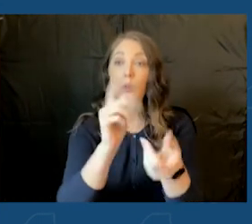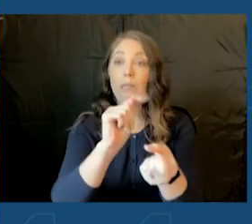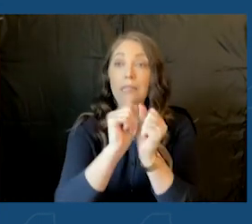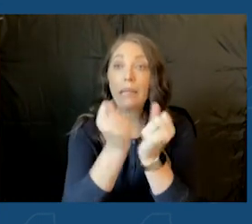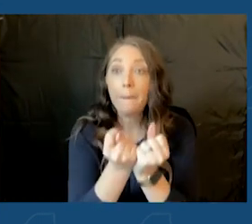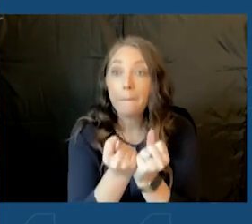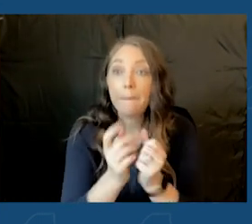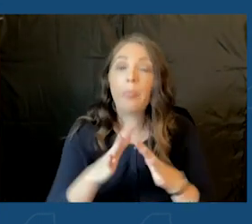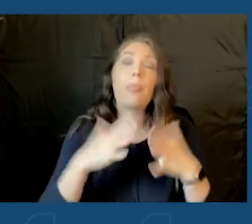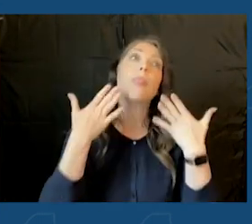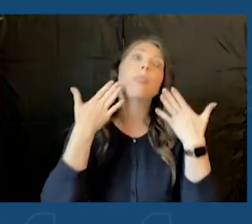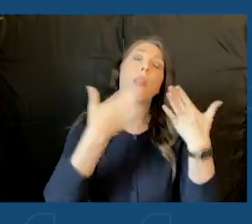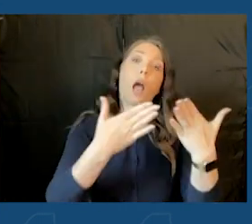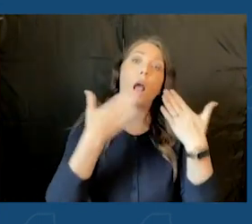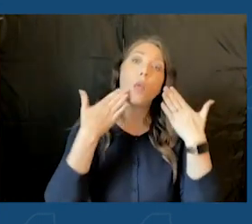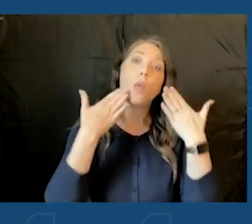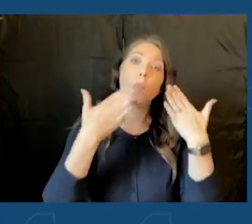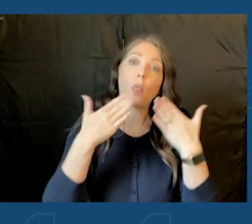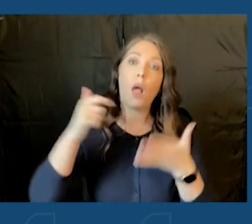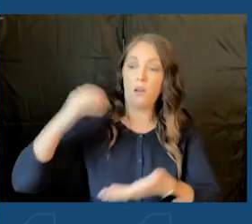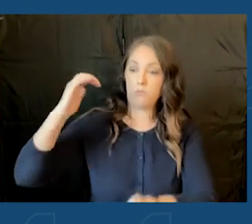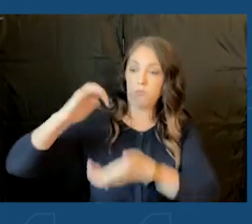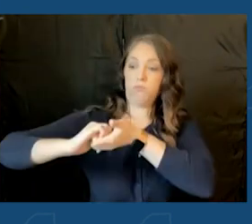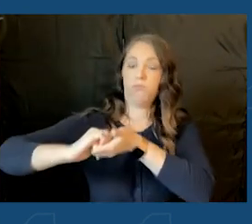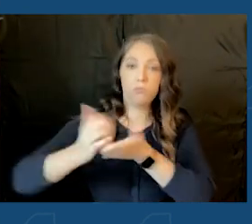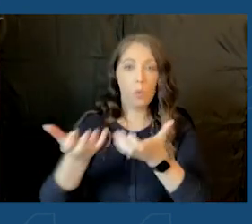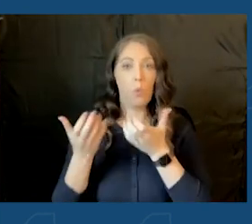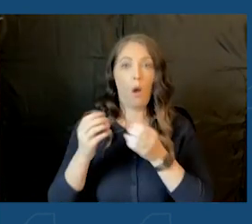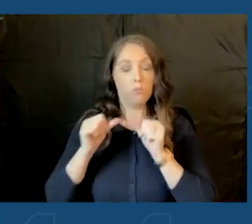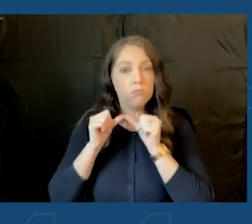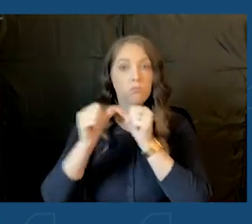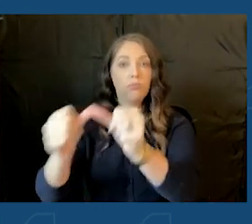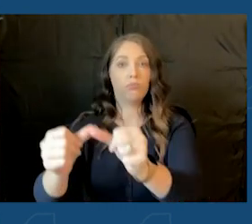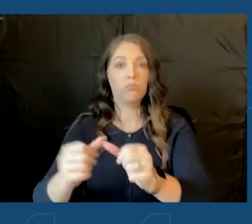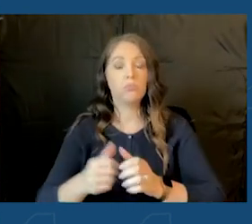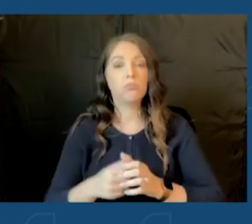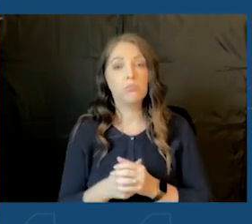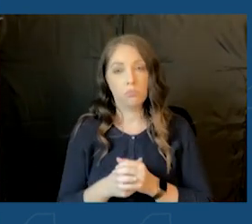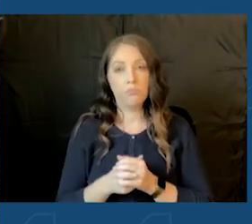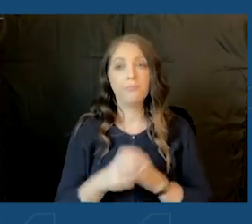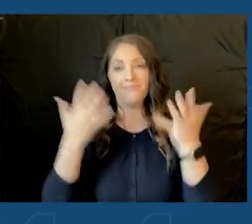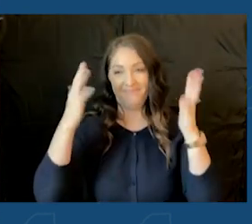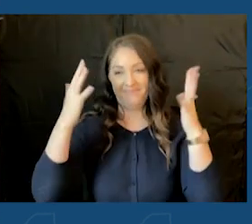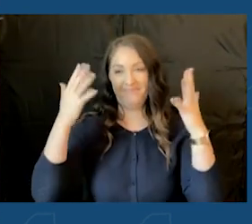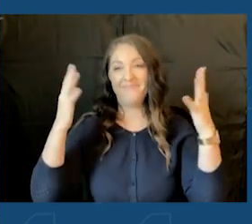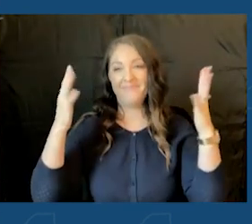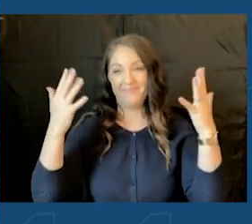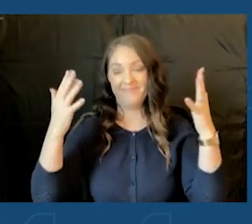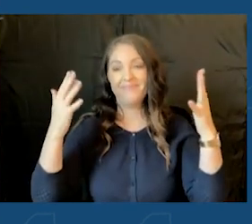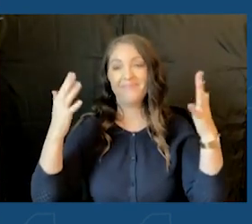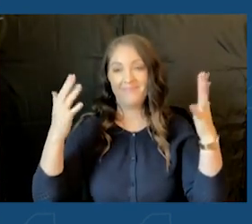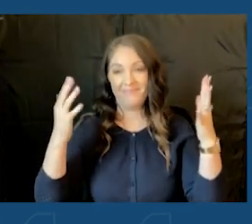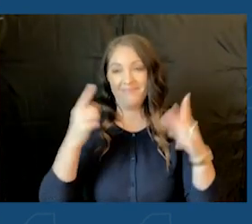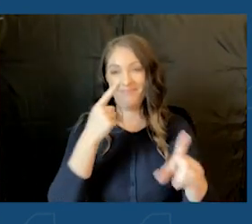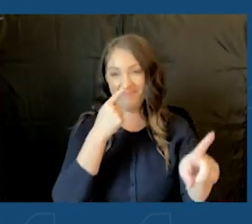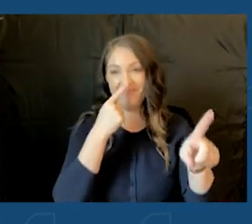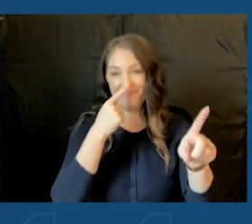is a partnership we want to continue to grow. Credits also due, bingo.